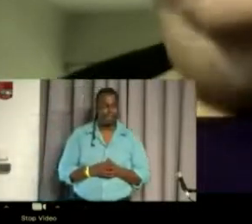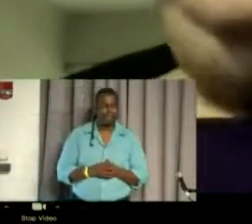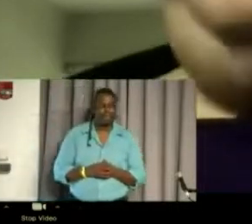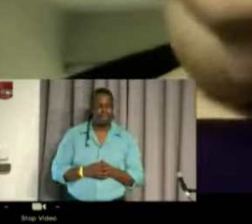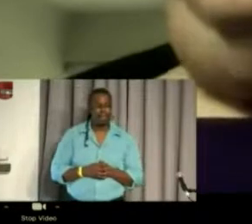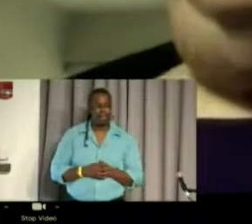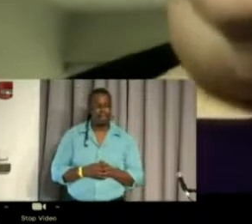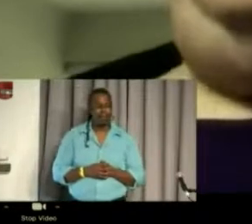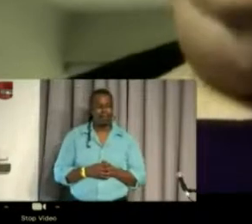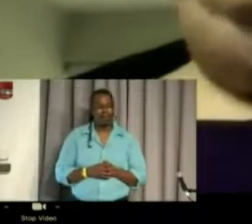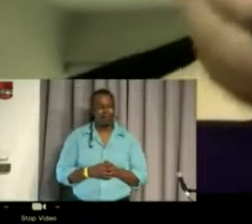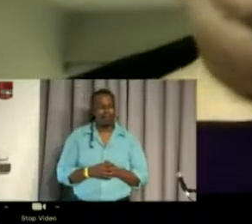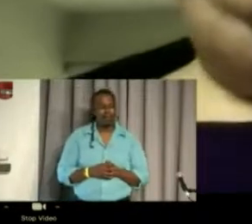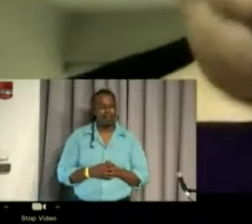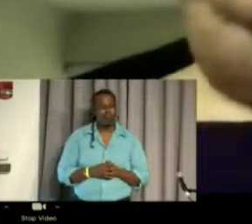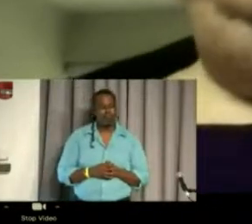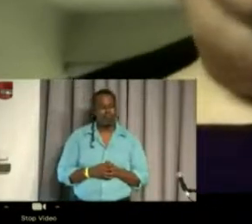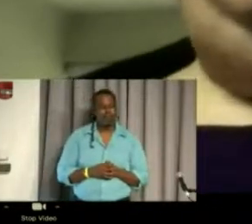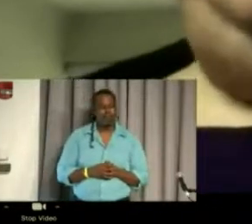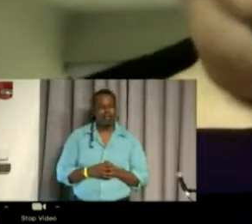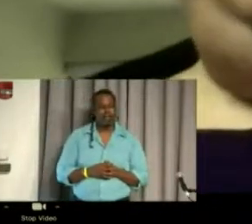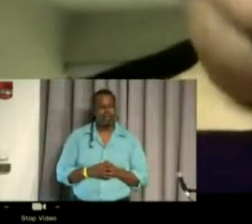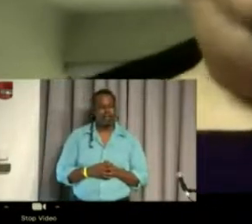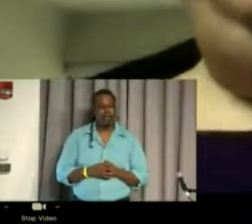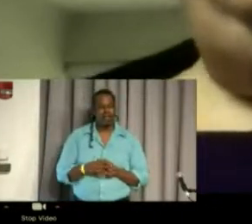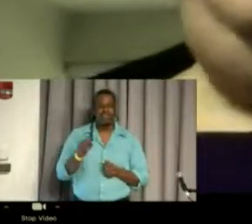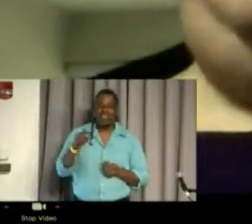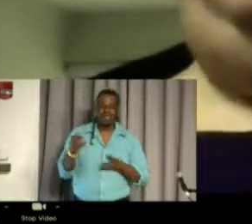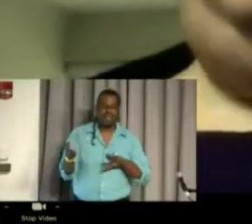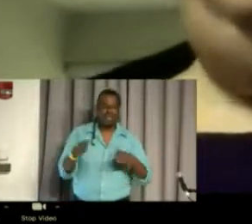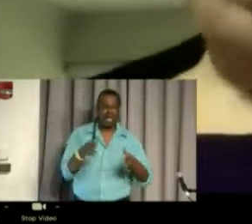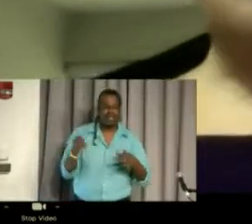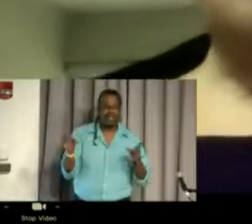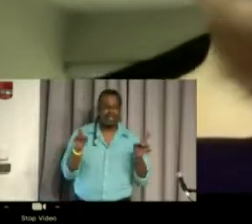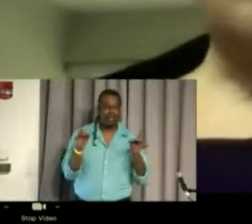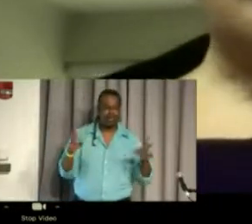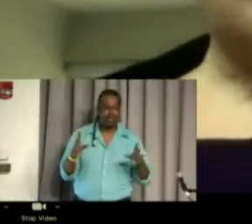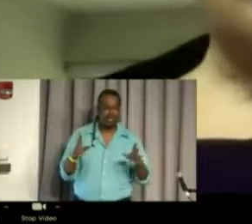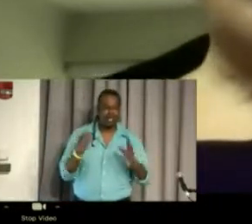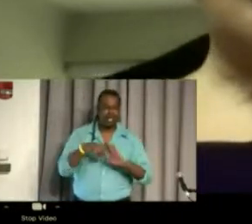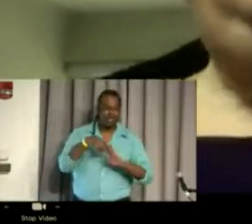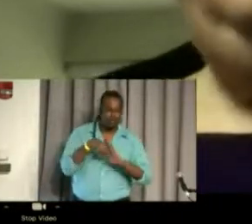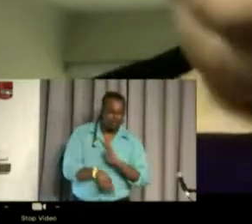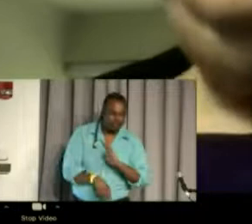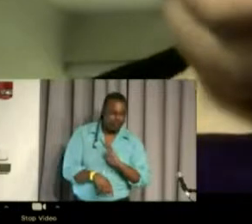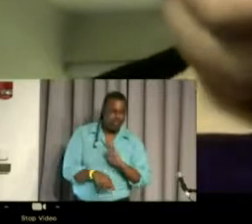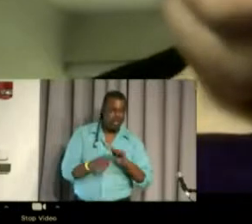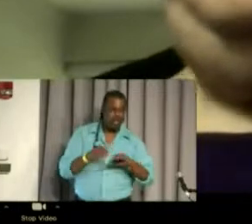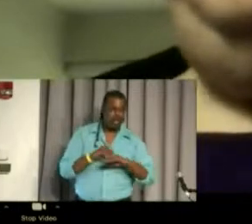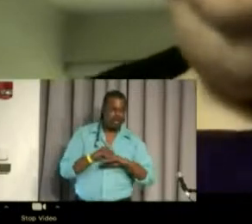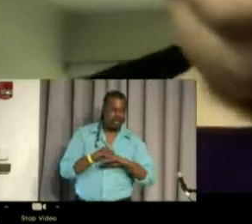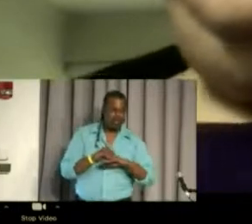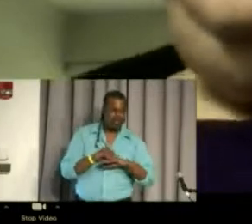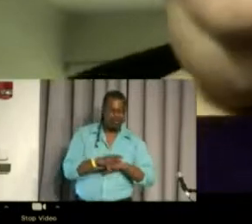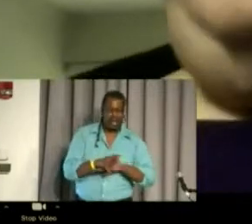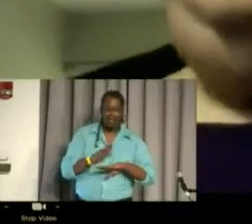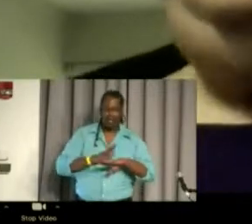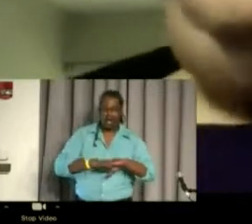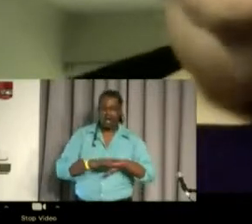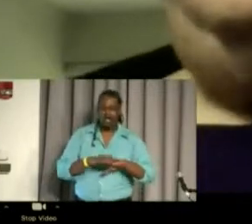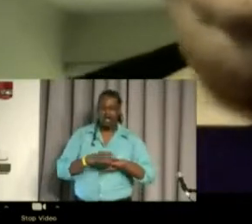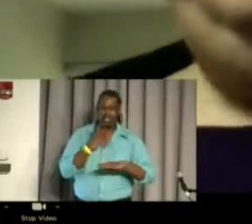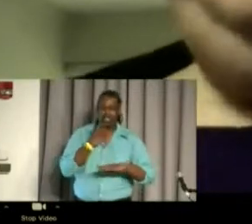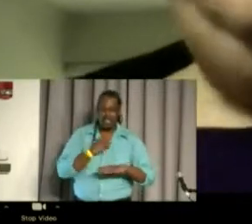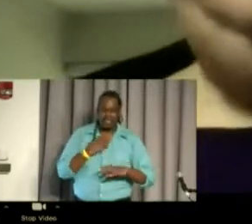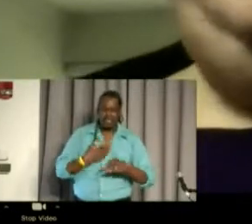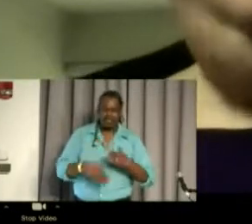conflagration, this epic of death and destruction, is a profound contempt for the sanctity of Earth and her people. Having